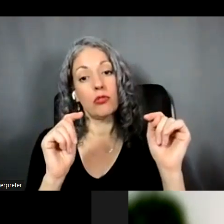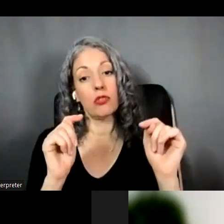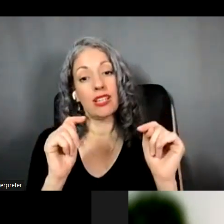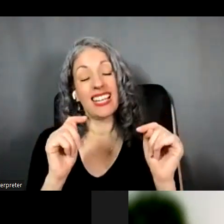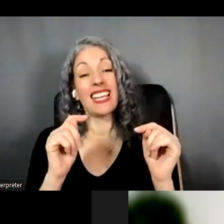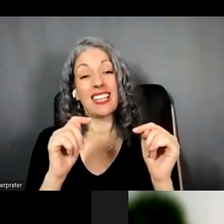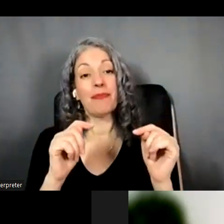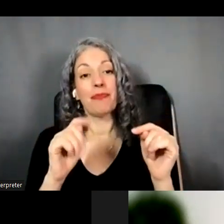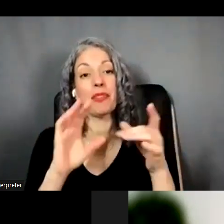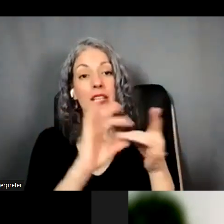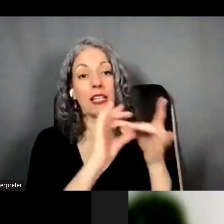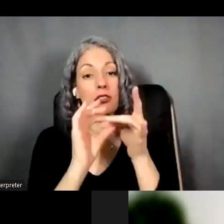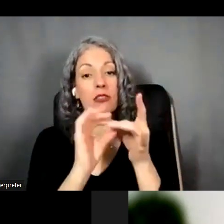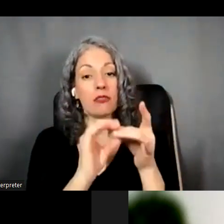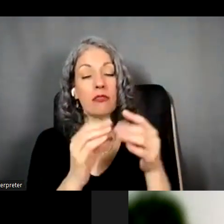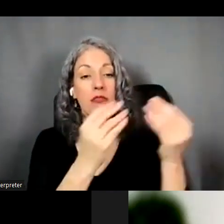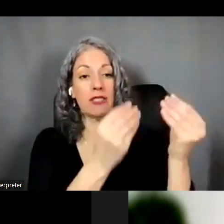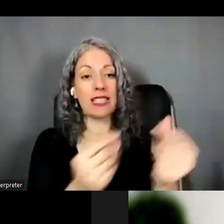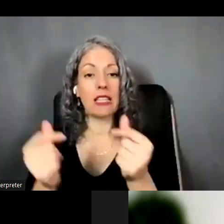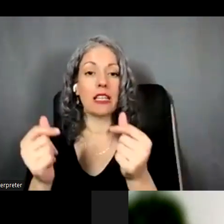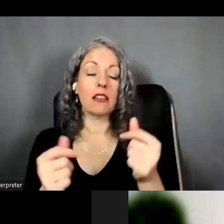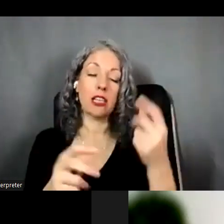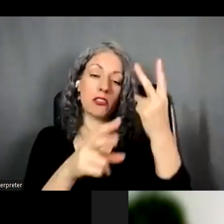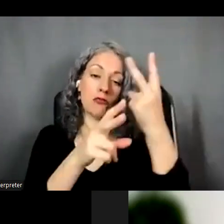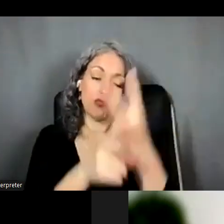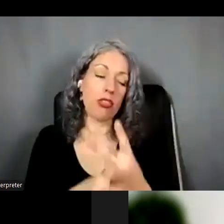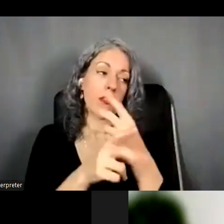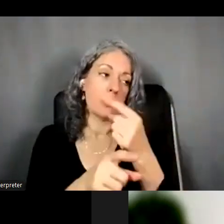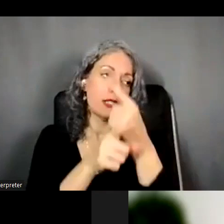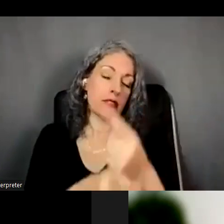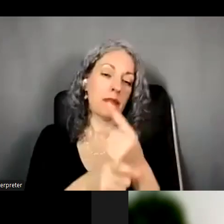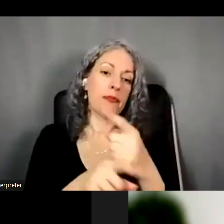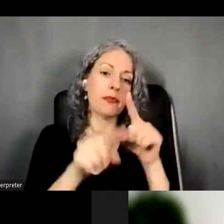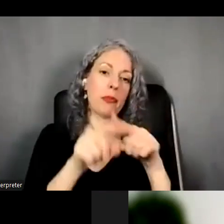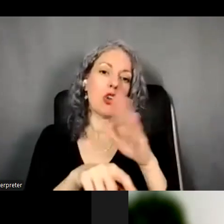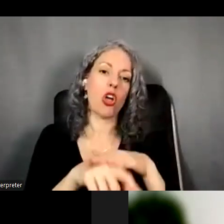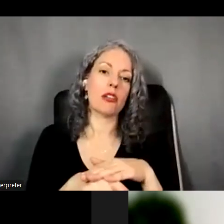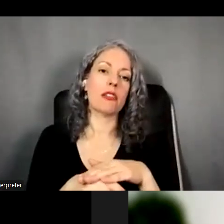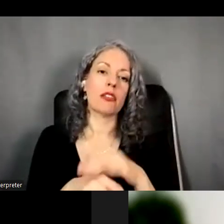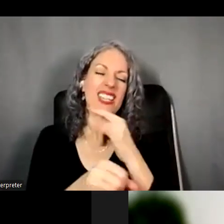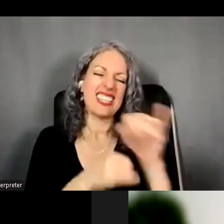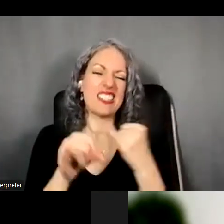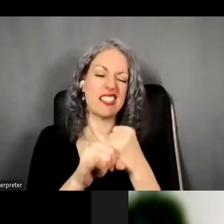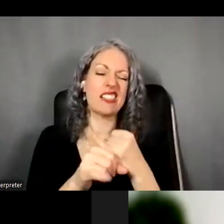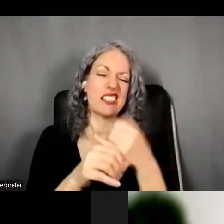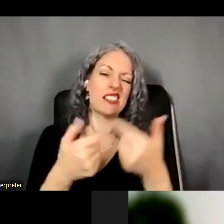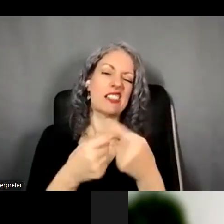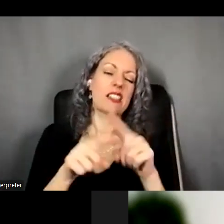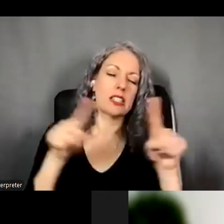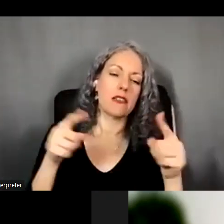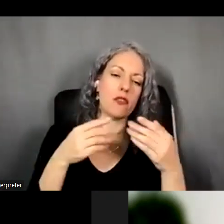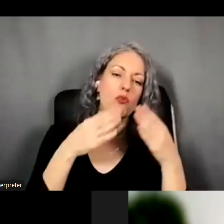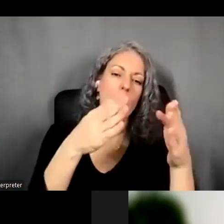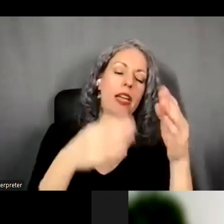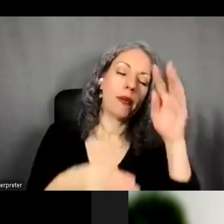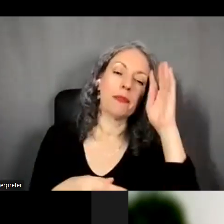assisted living facilities that managed care plans could rely on as alternatives to institutional settings, an alternative to the assisted living waiver.